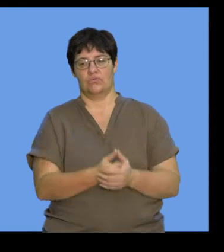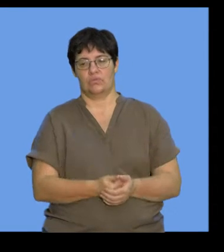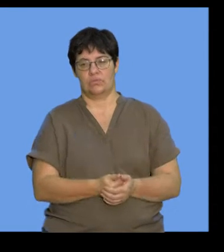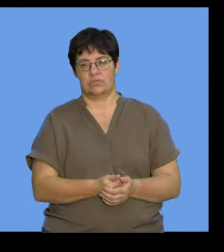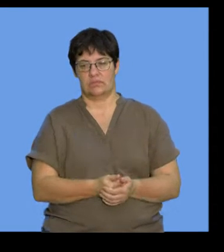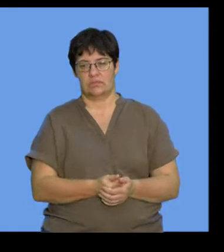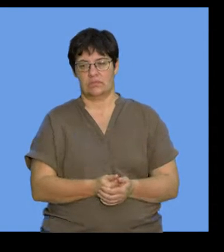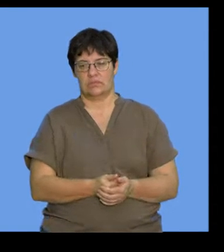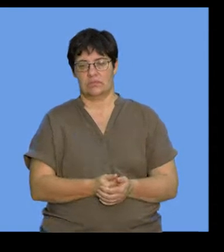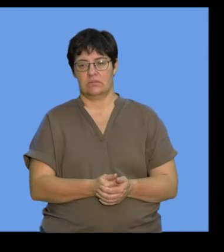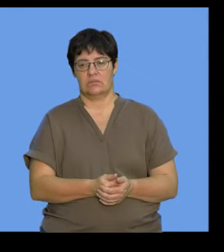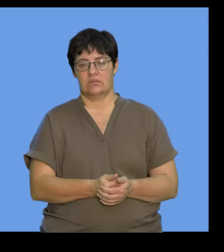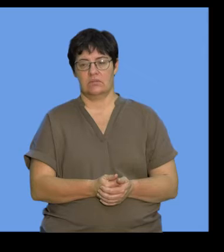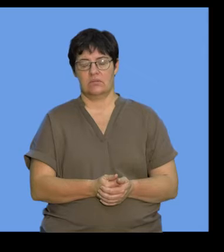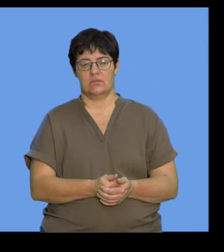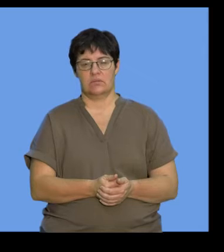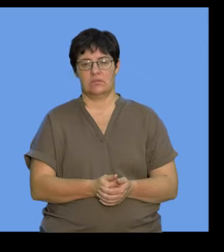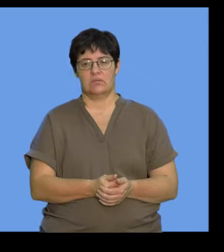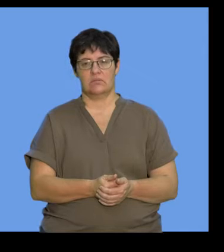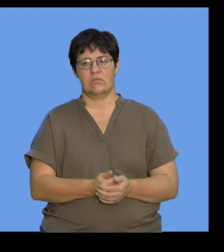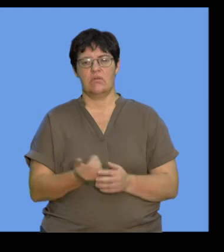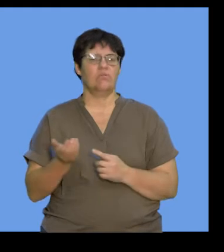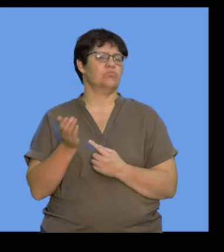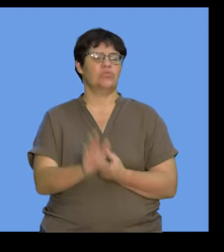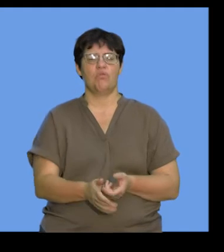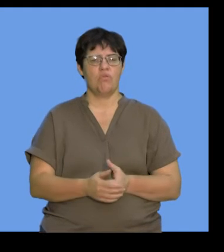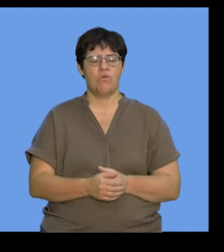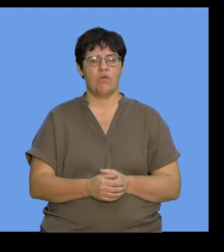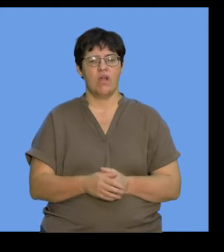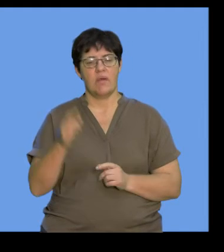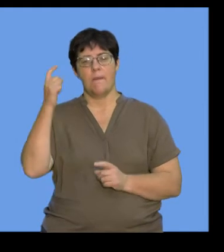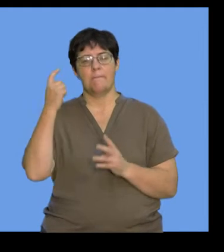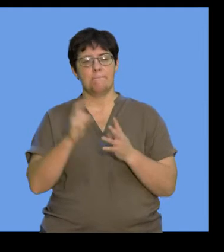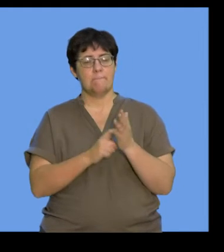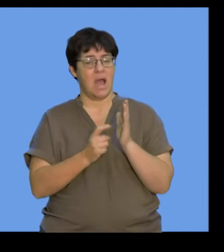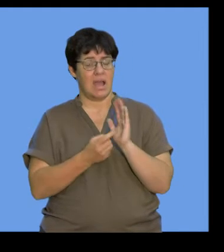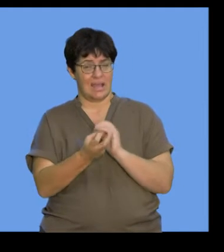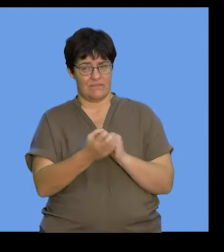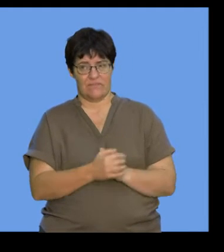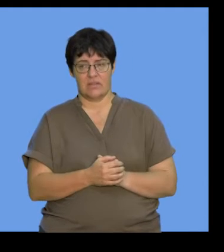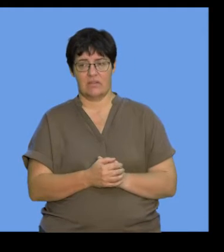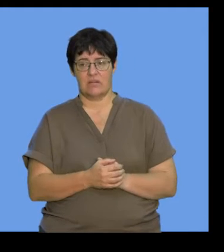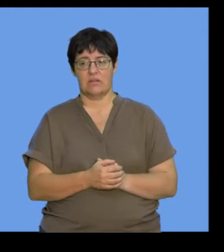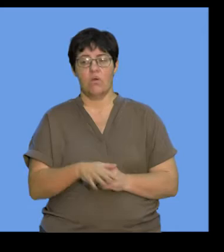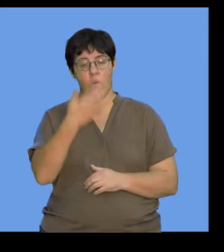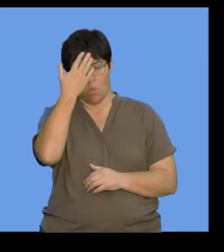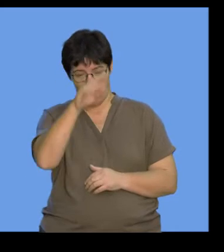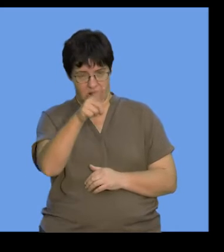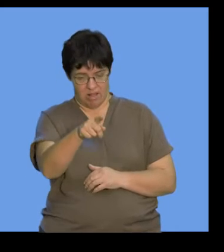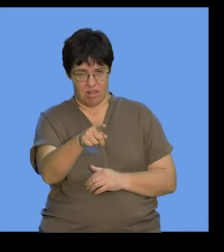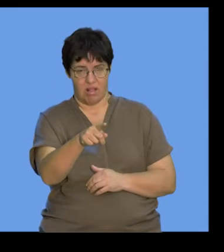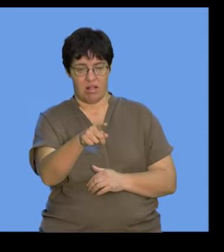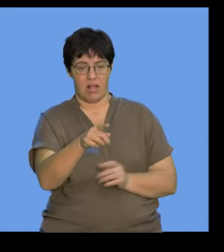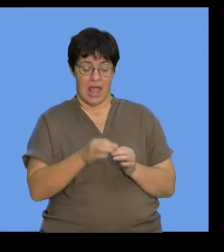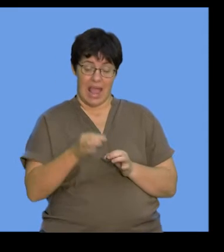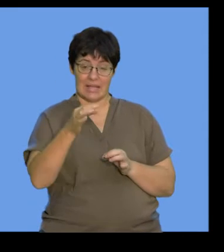that becomes my final answer for this. And again, let me just show you, if we're to mark this, the main thing will be